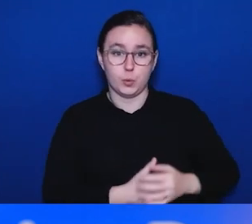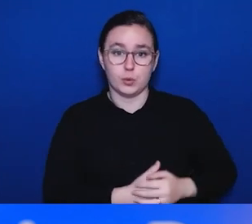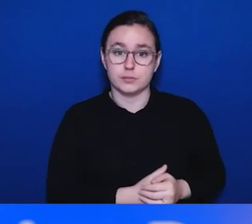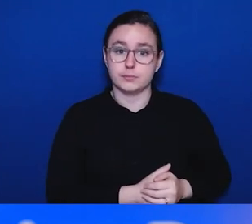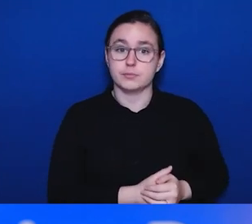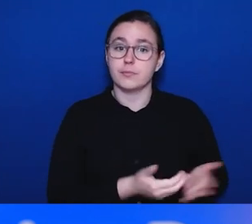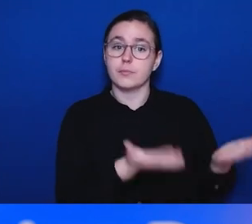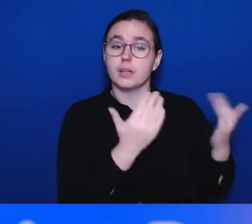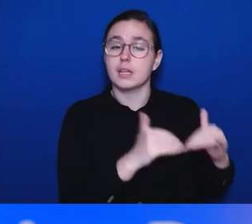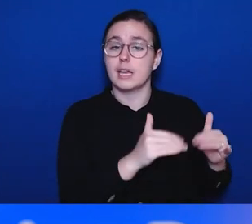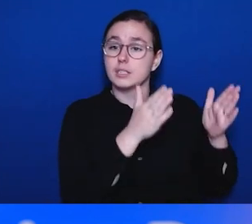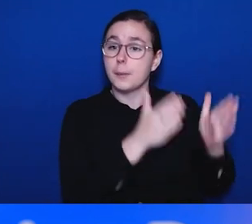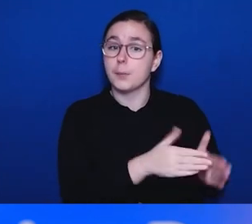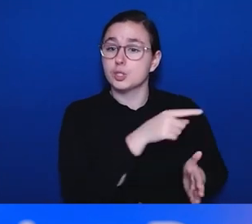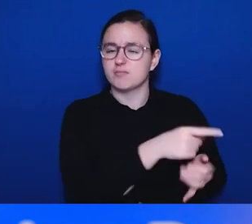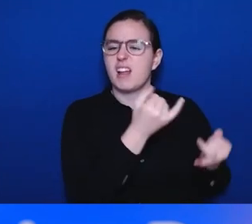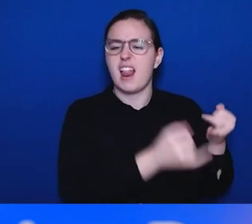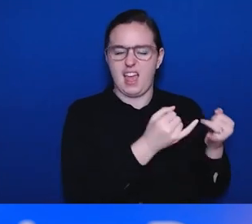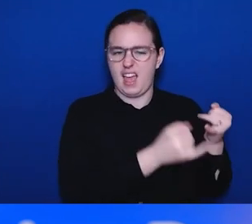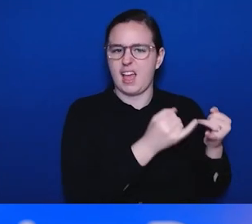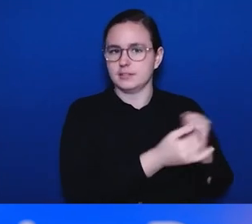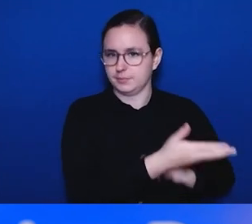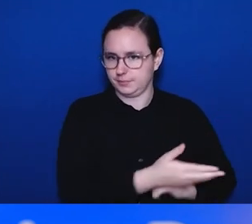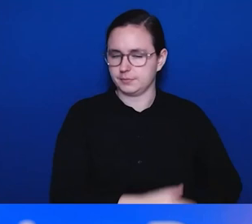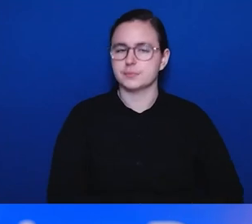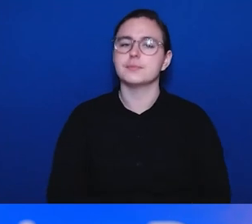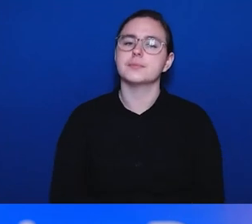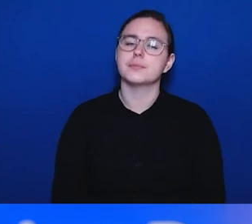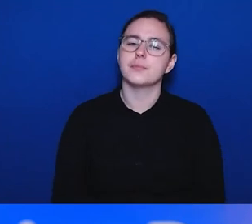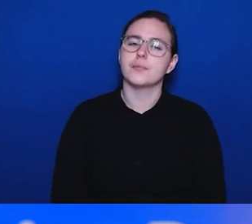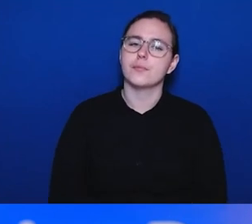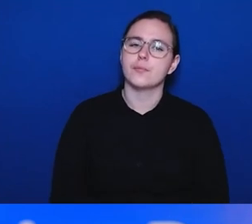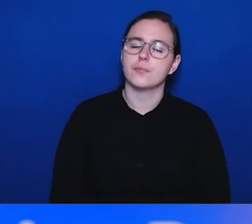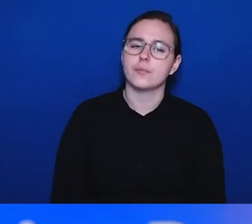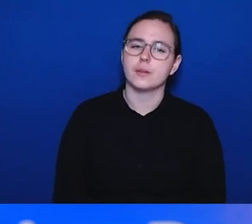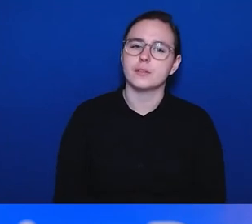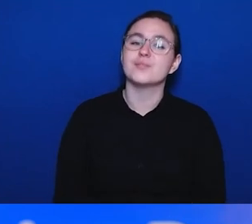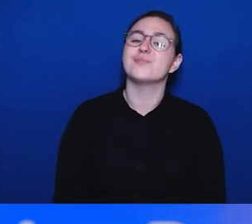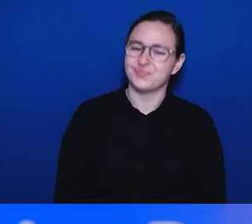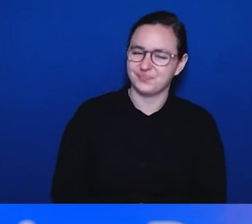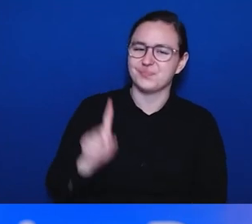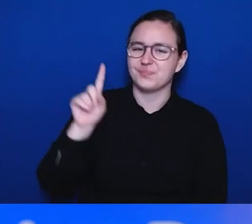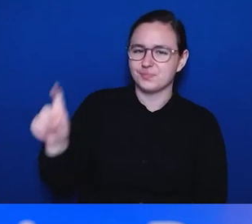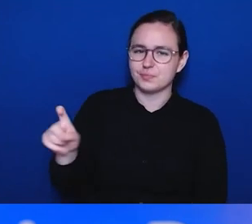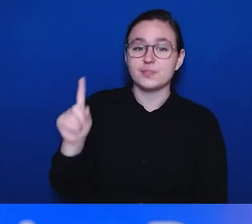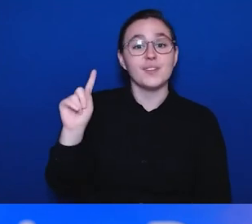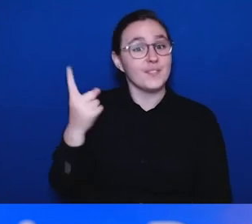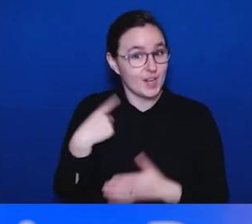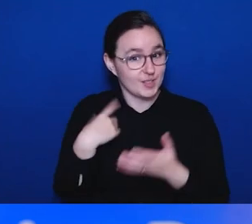future to support our public healthcare system. For the last question this afternoon, we're going to come back to the floor for Parmeet Kamra from Red